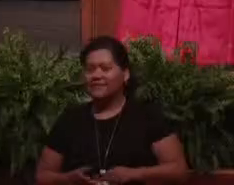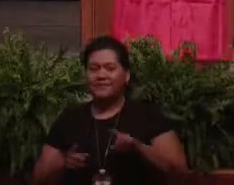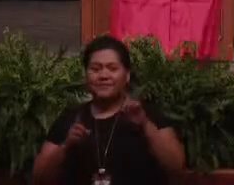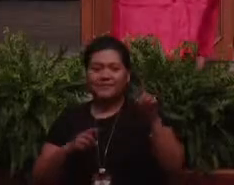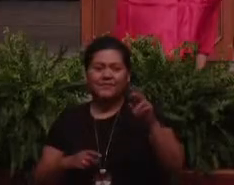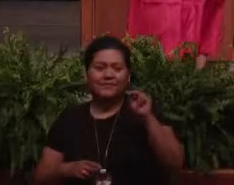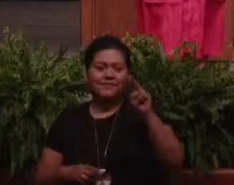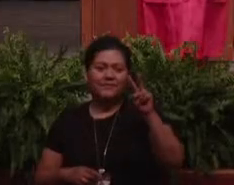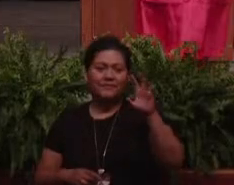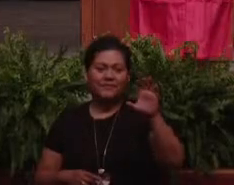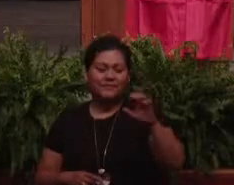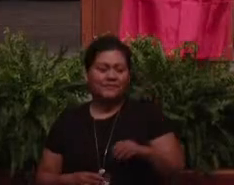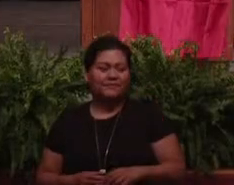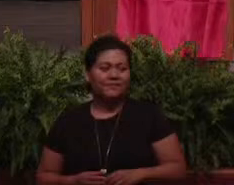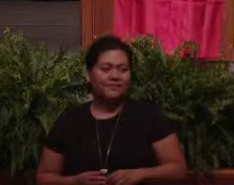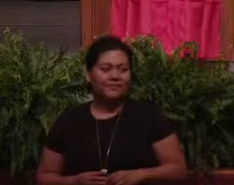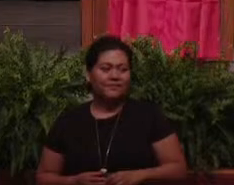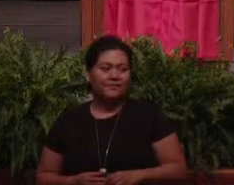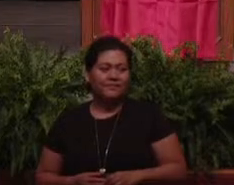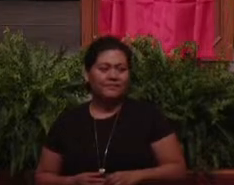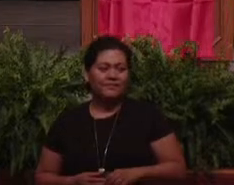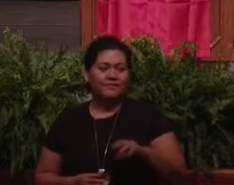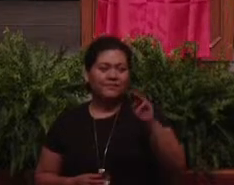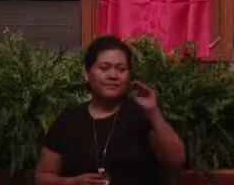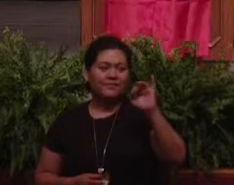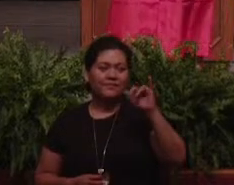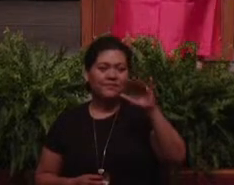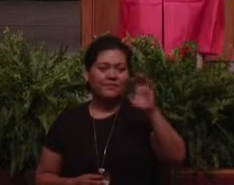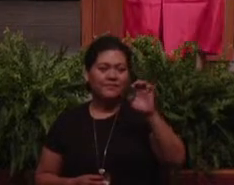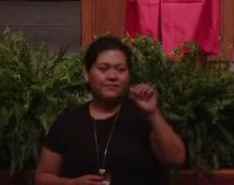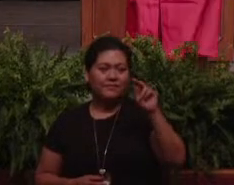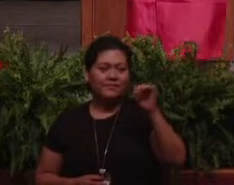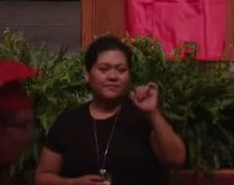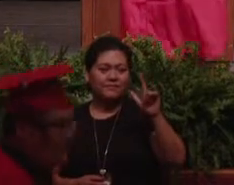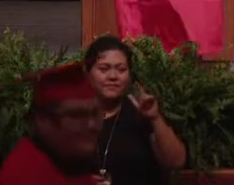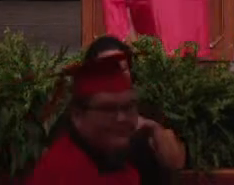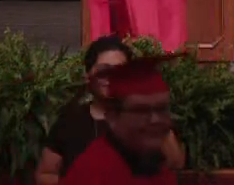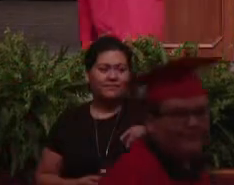Attending Northwest Vista College, Monique Angel Herrera.